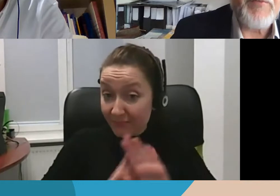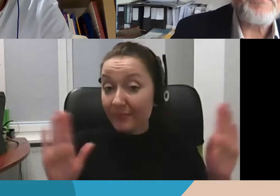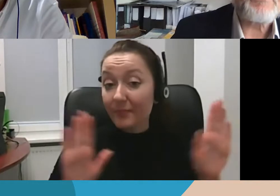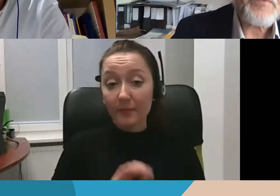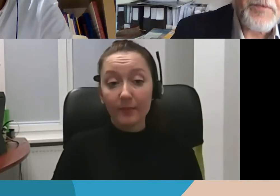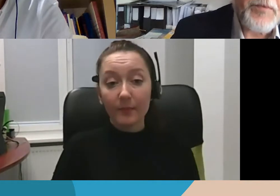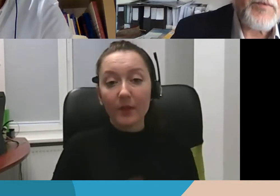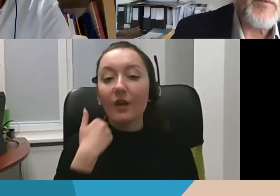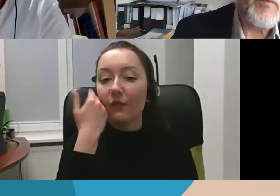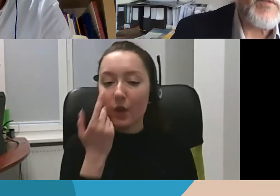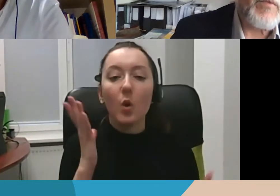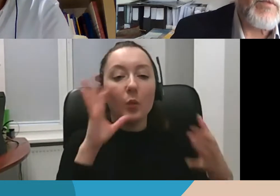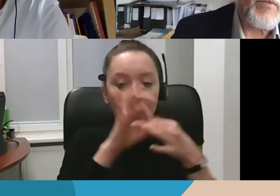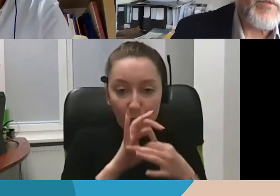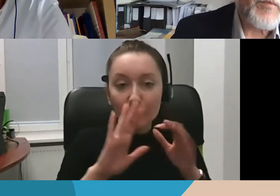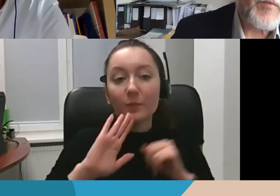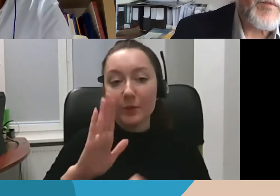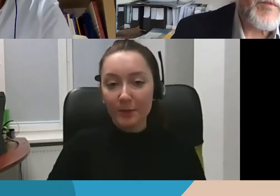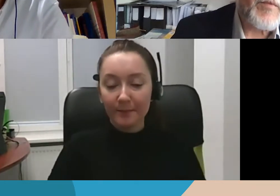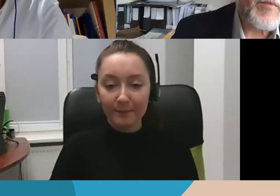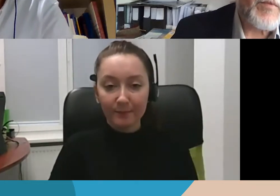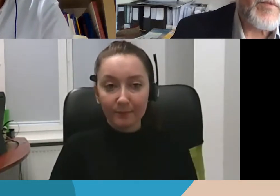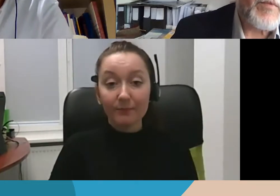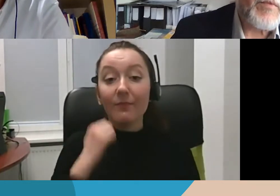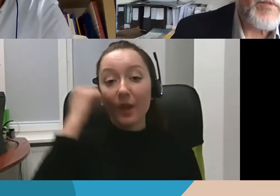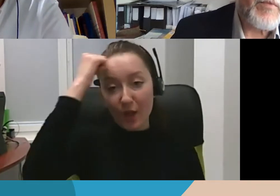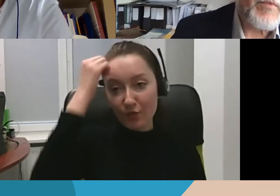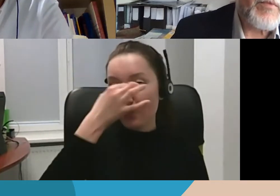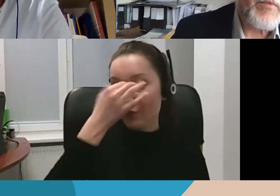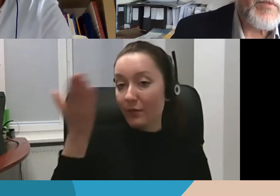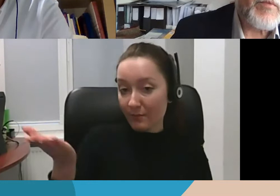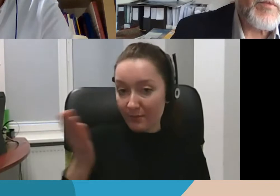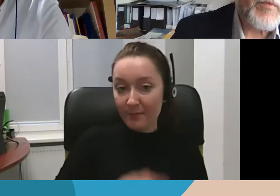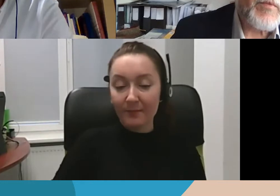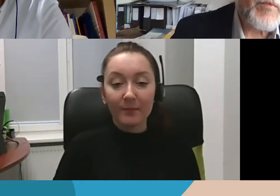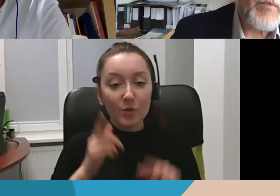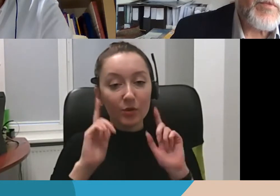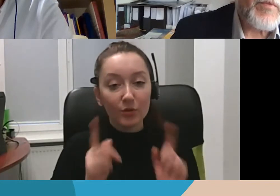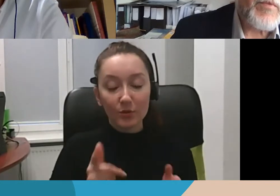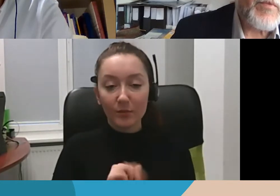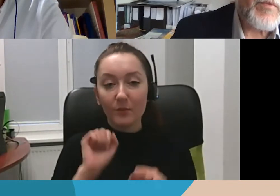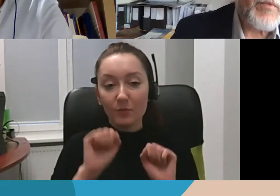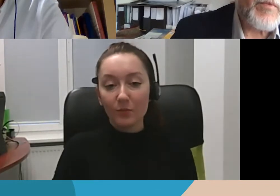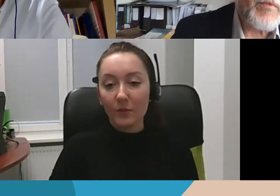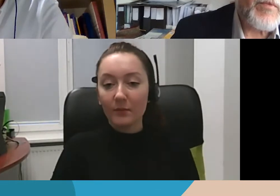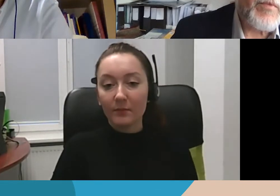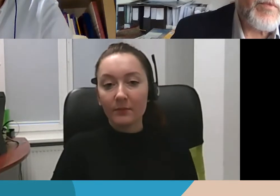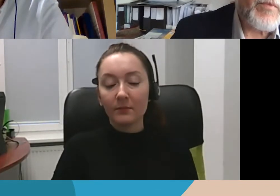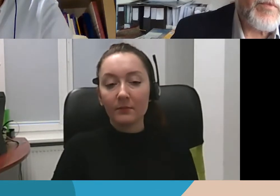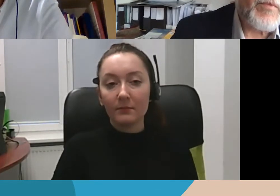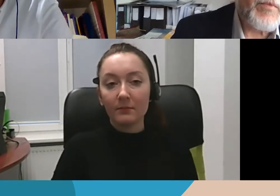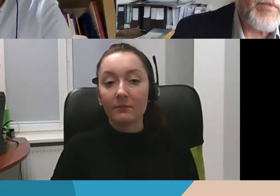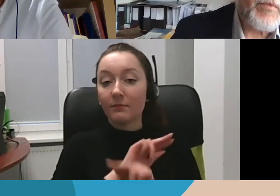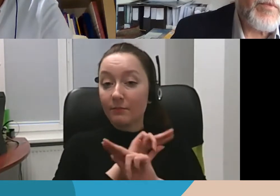want. Thank you, Professor. Indeed, like I can only reiterate that the speed of